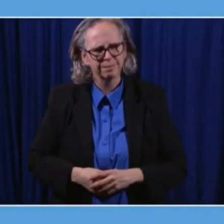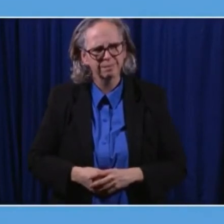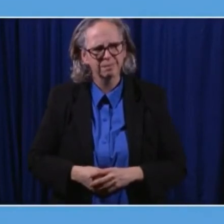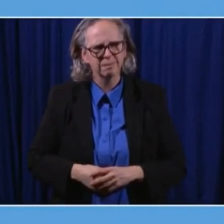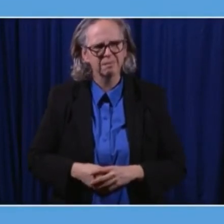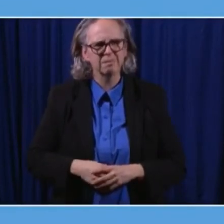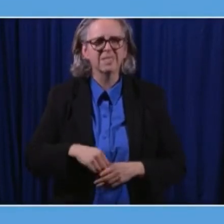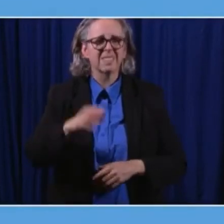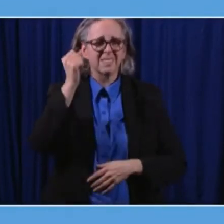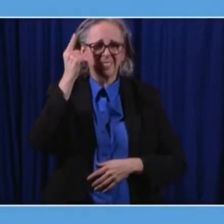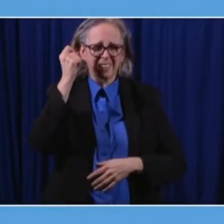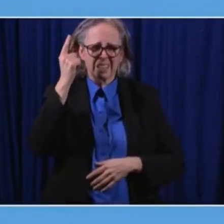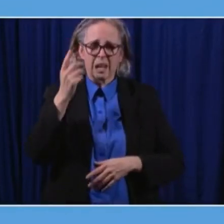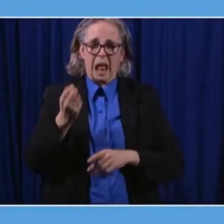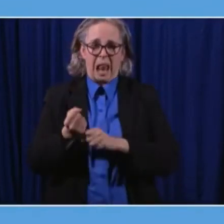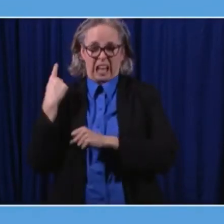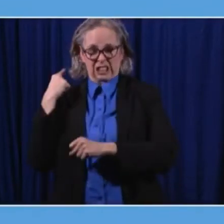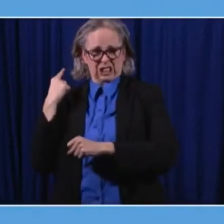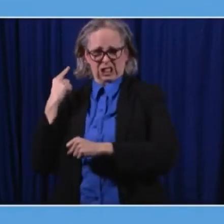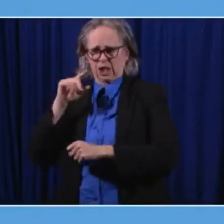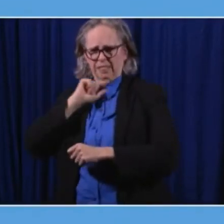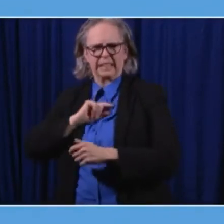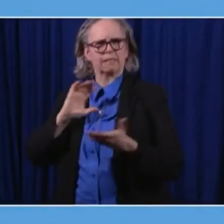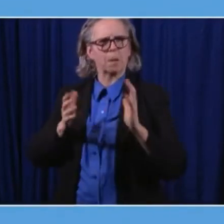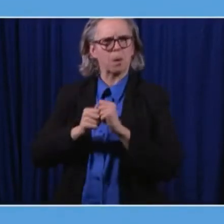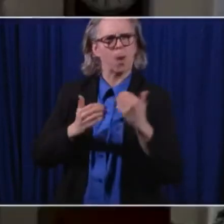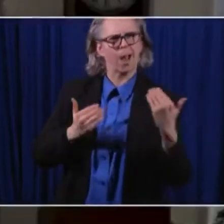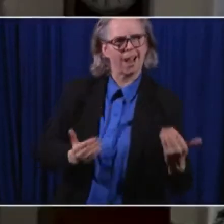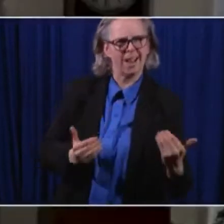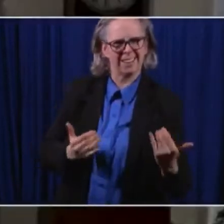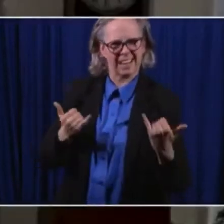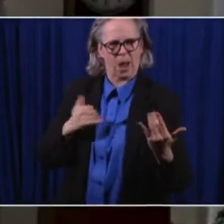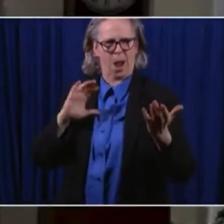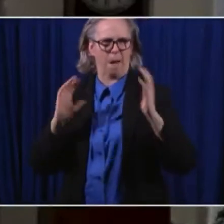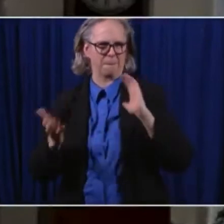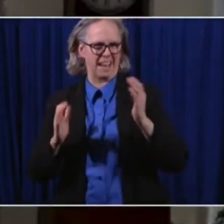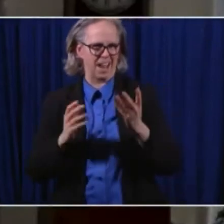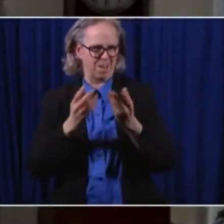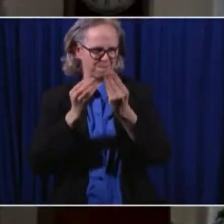Thanksgiving looked like. And if you look here, this is a map